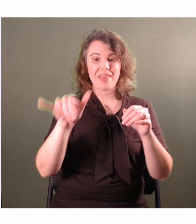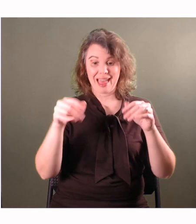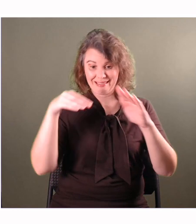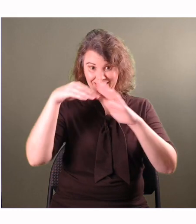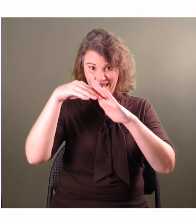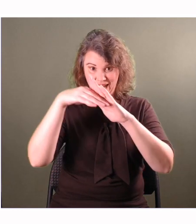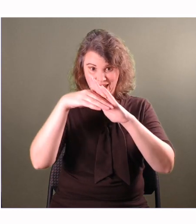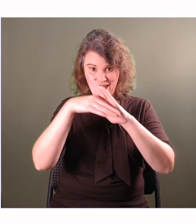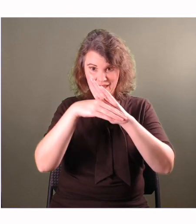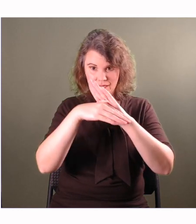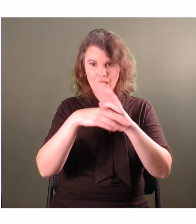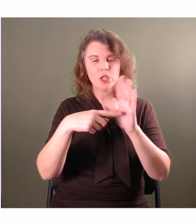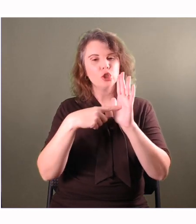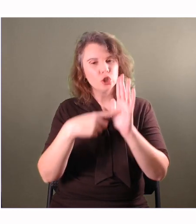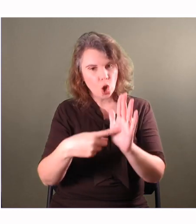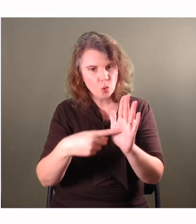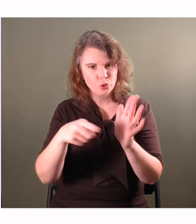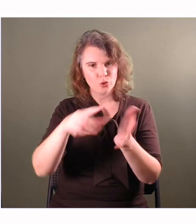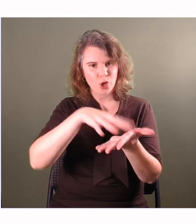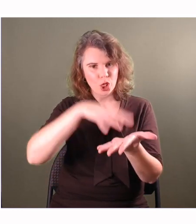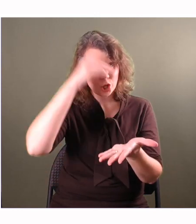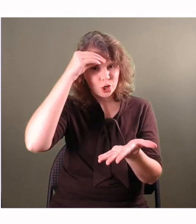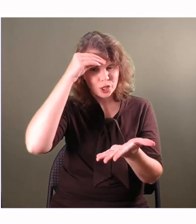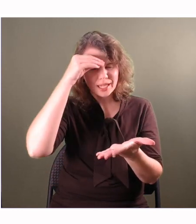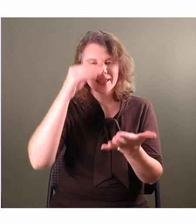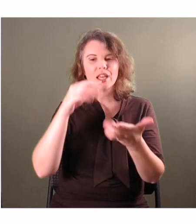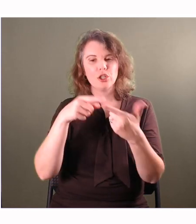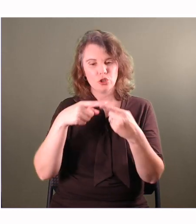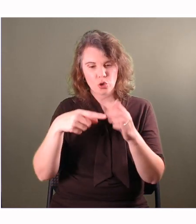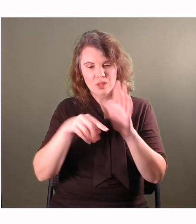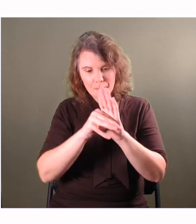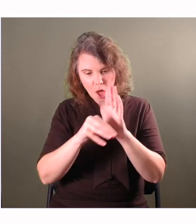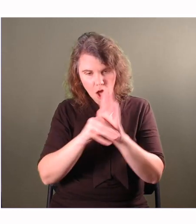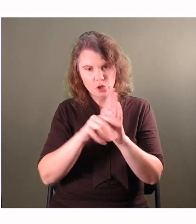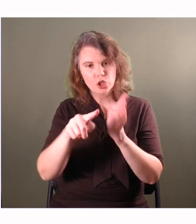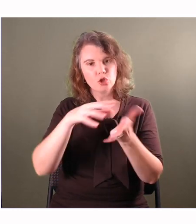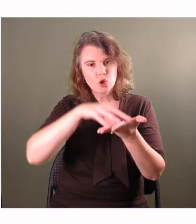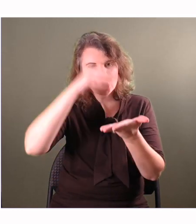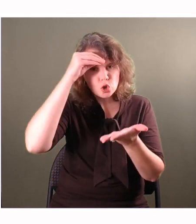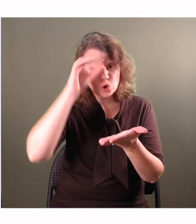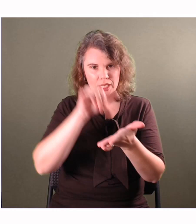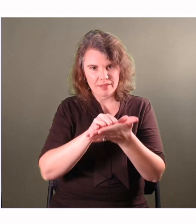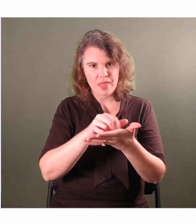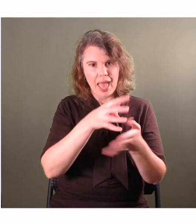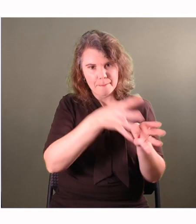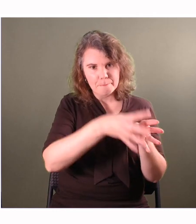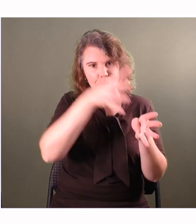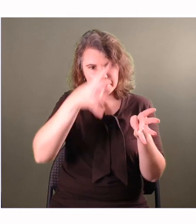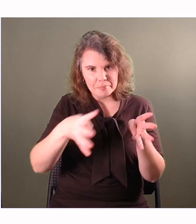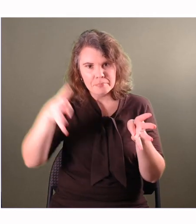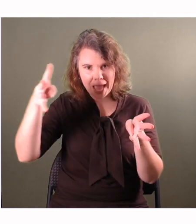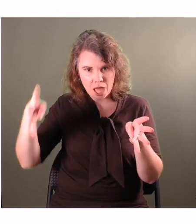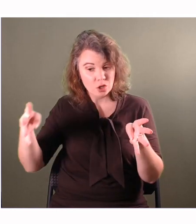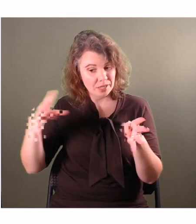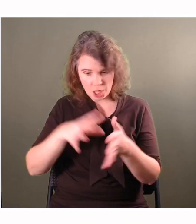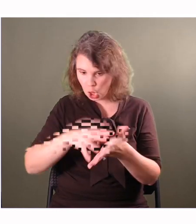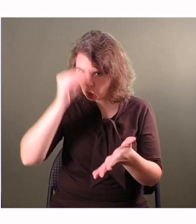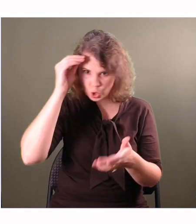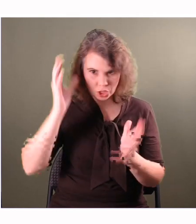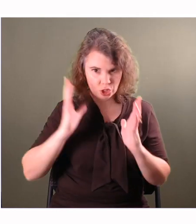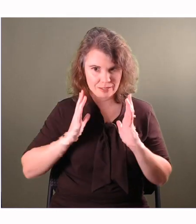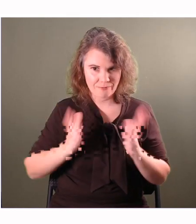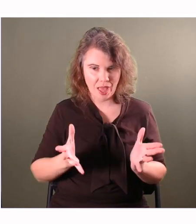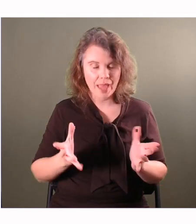line going down shows that you're learning. That is, that the model is learning these patterns. So there it goes. It learns it just